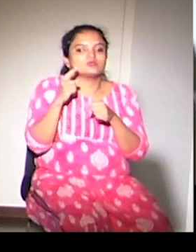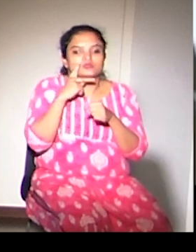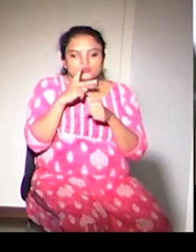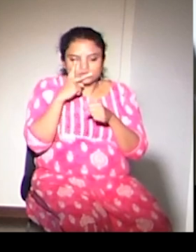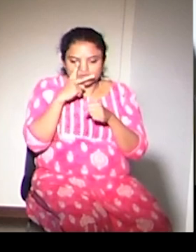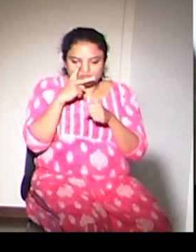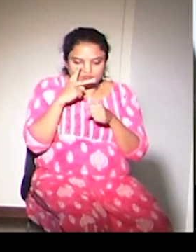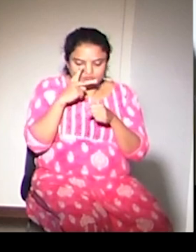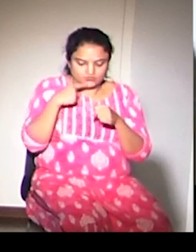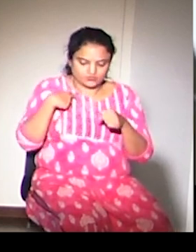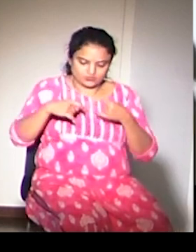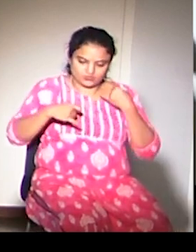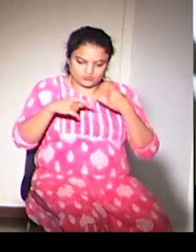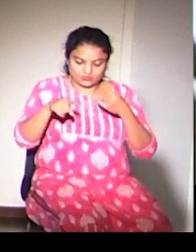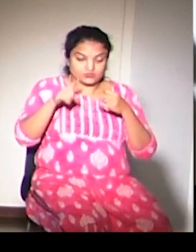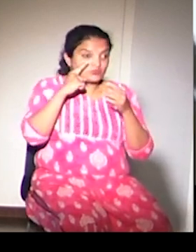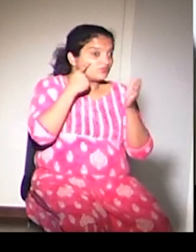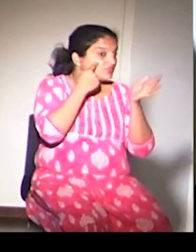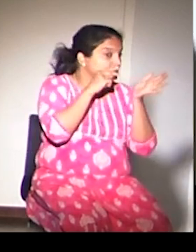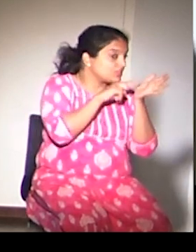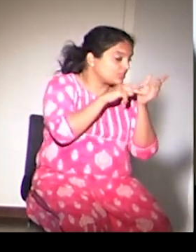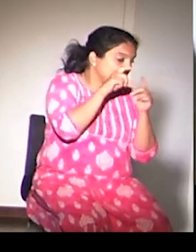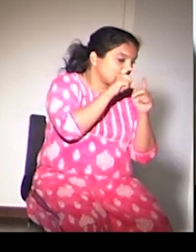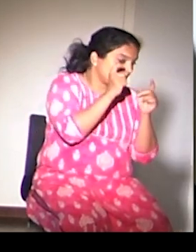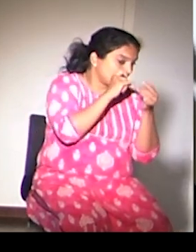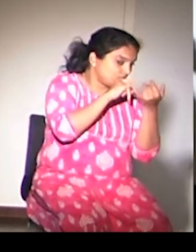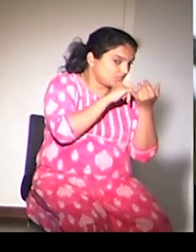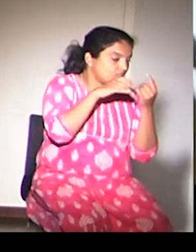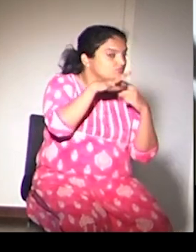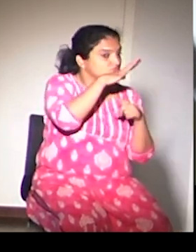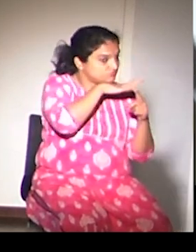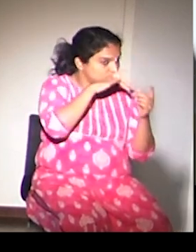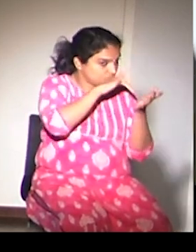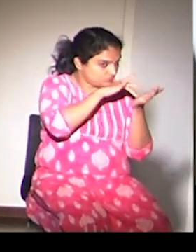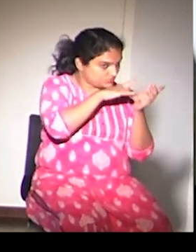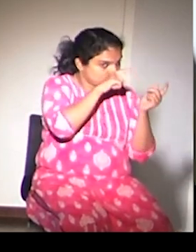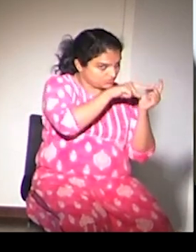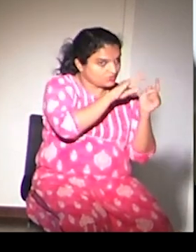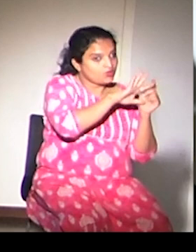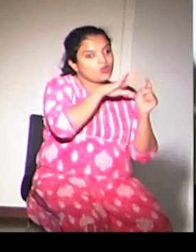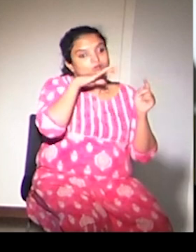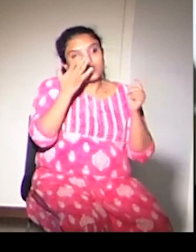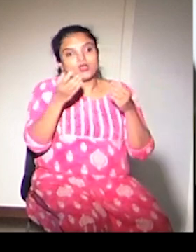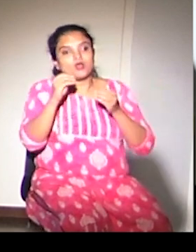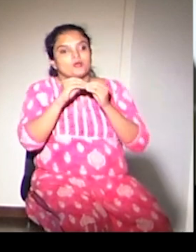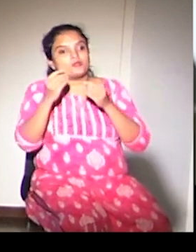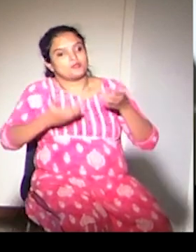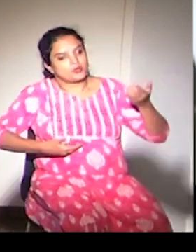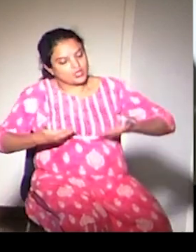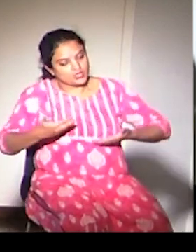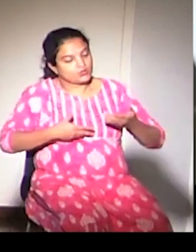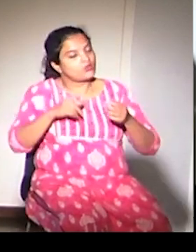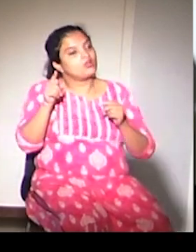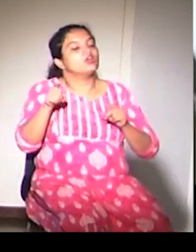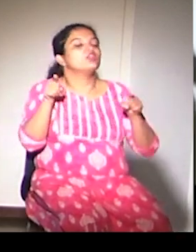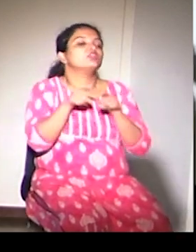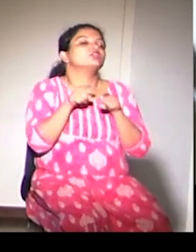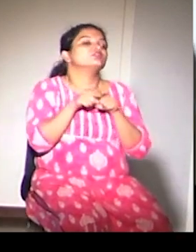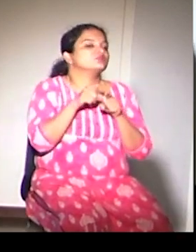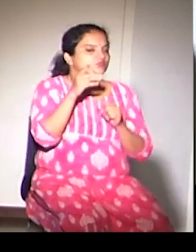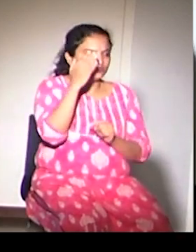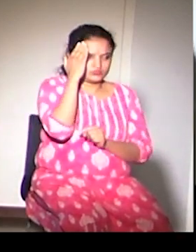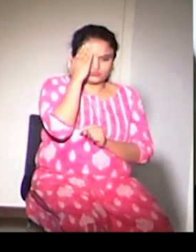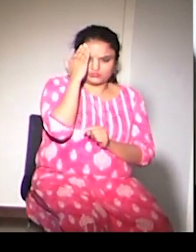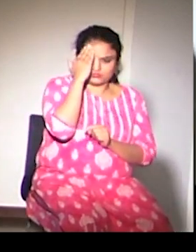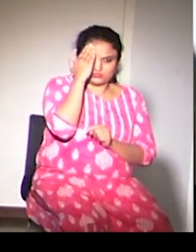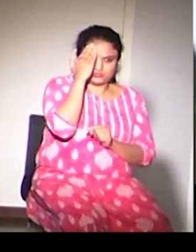In the Indus region and also in Bengal, they stayed with the terracotta all the way through. And in other parts